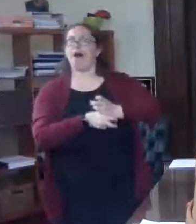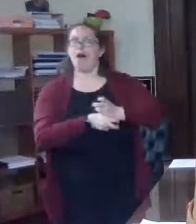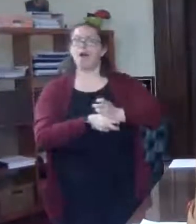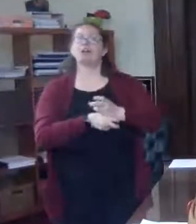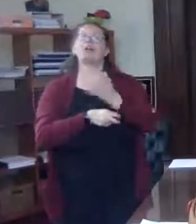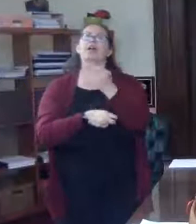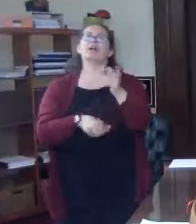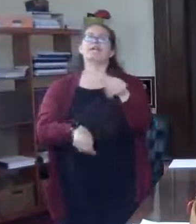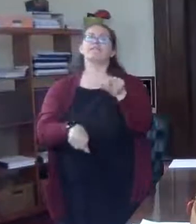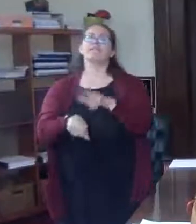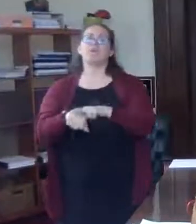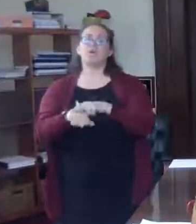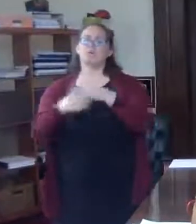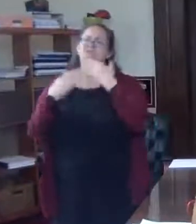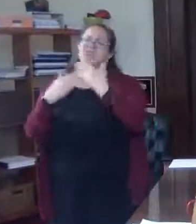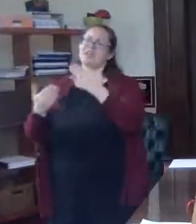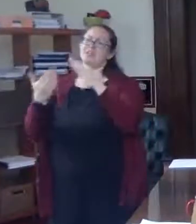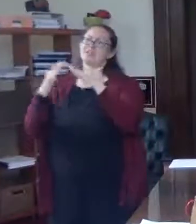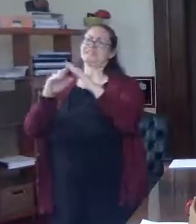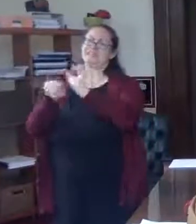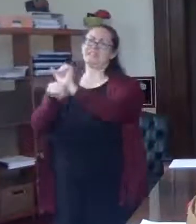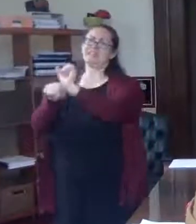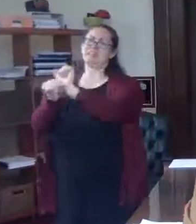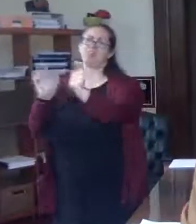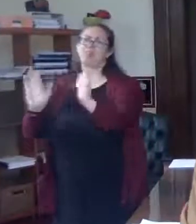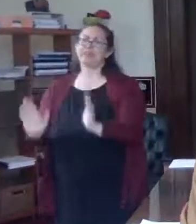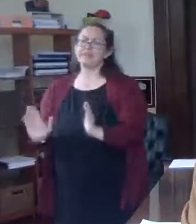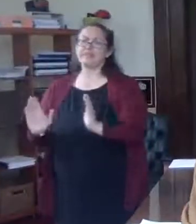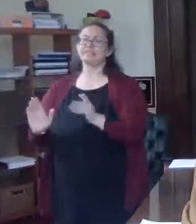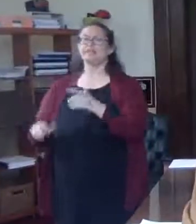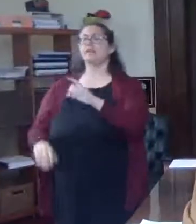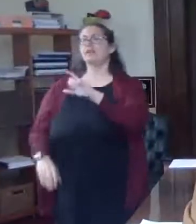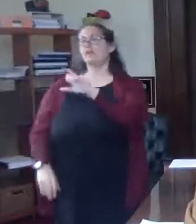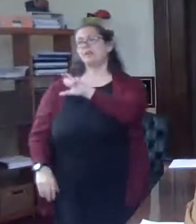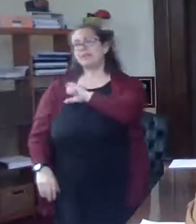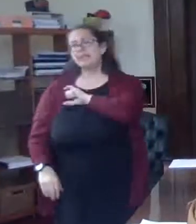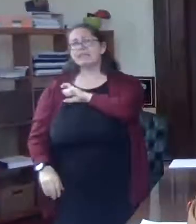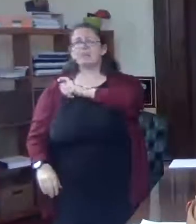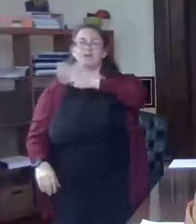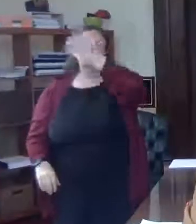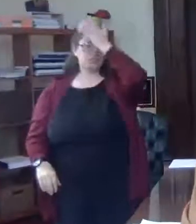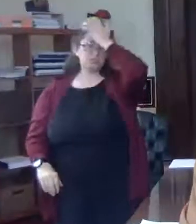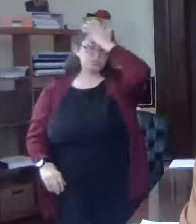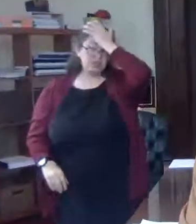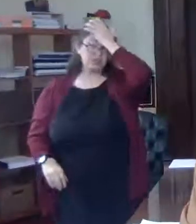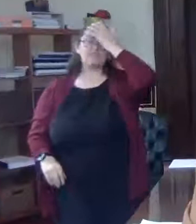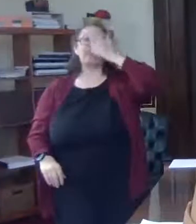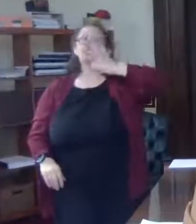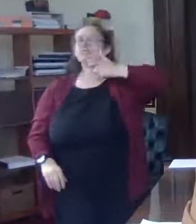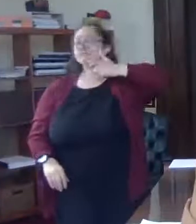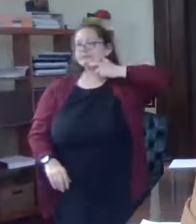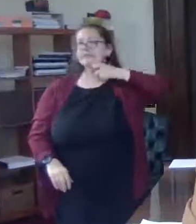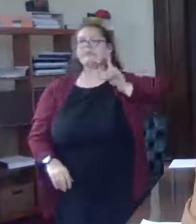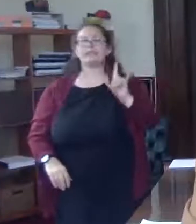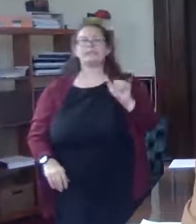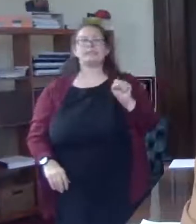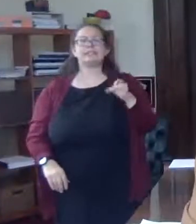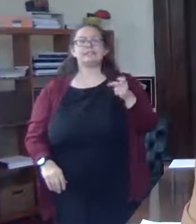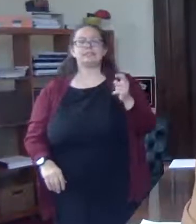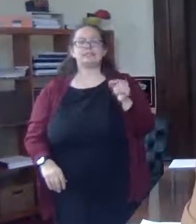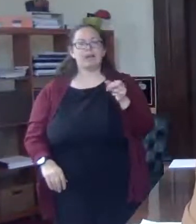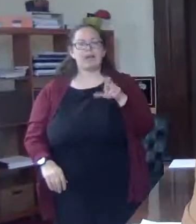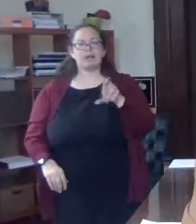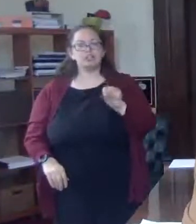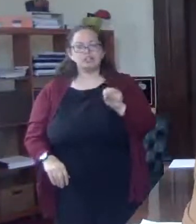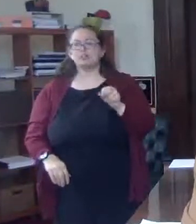of course, to our city employees, our police officers, our firefighters, dispatchers, folks